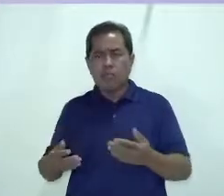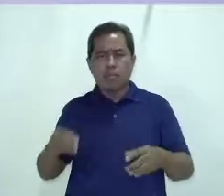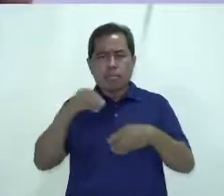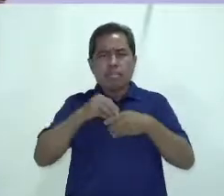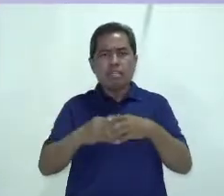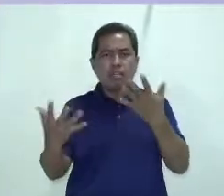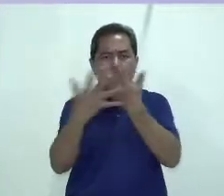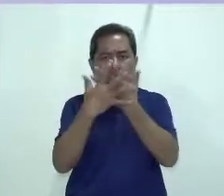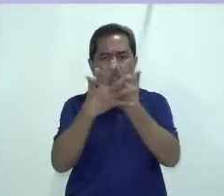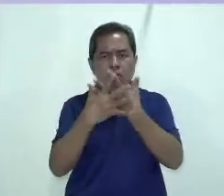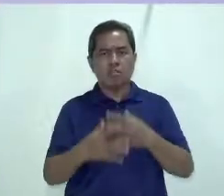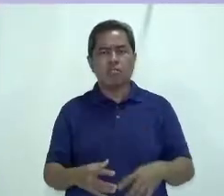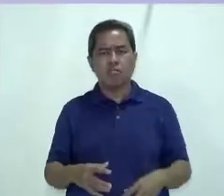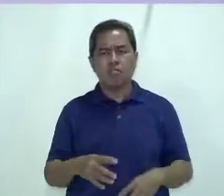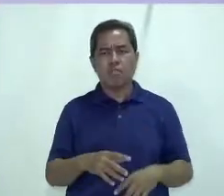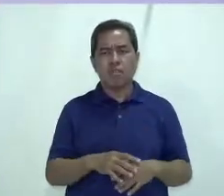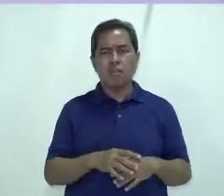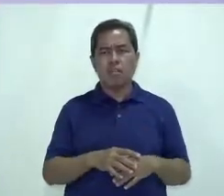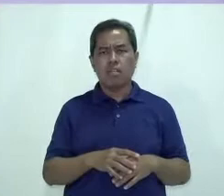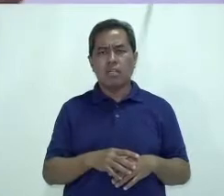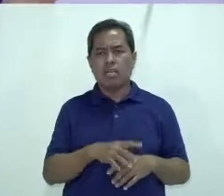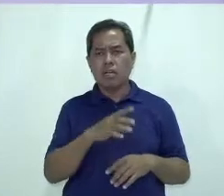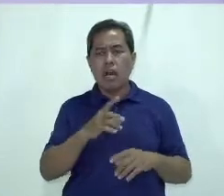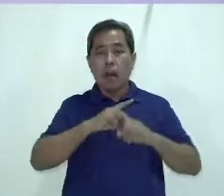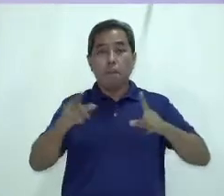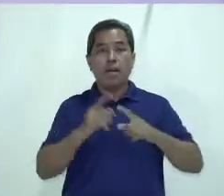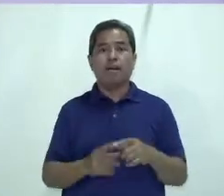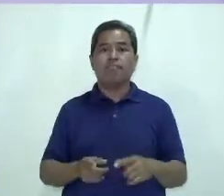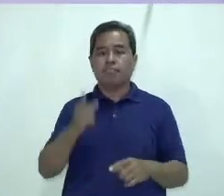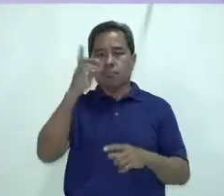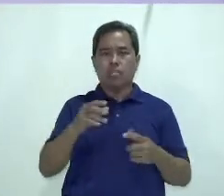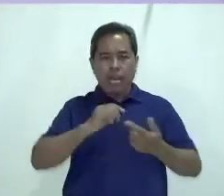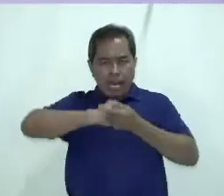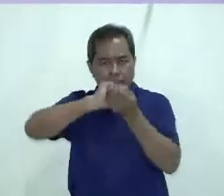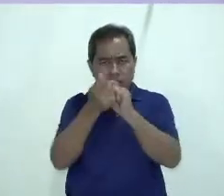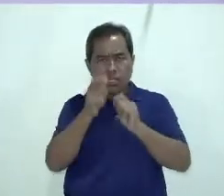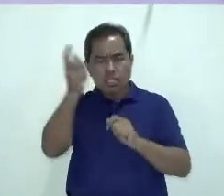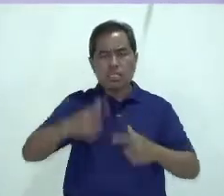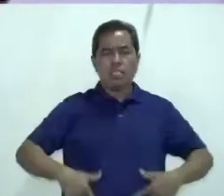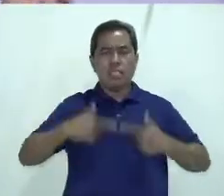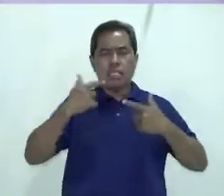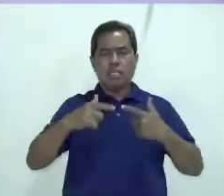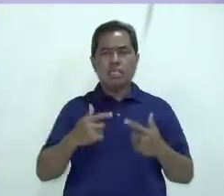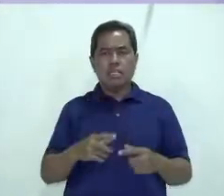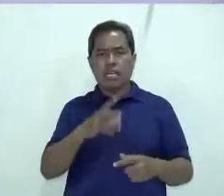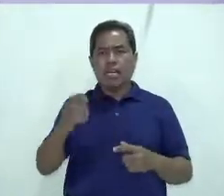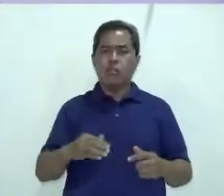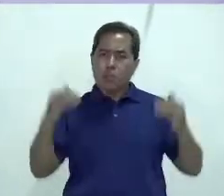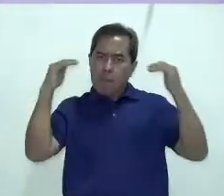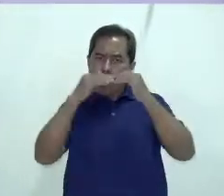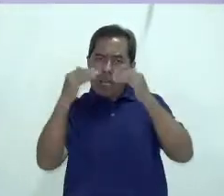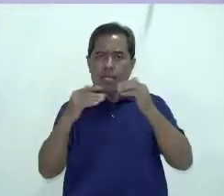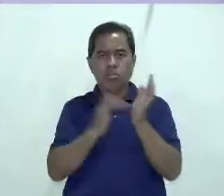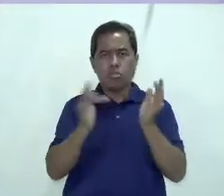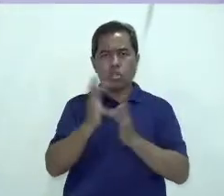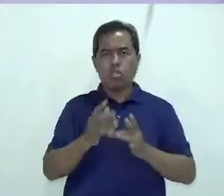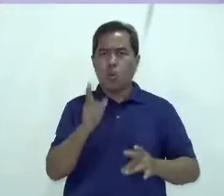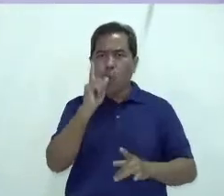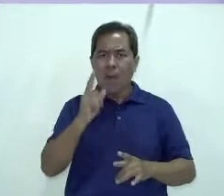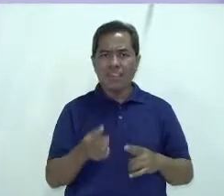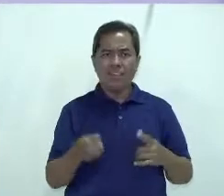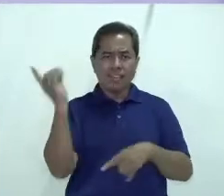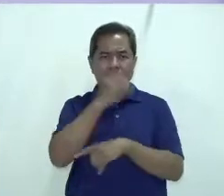first martyrdom of a Christian. But God changed his life dramatically. He encountered Jesus one